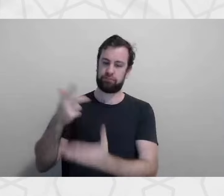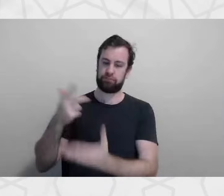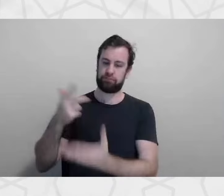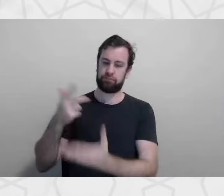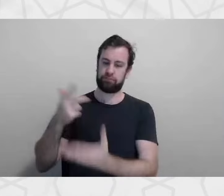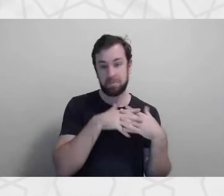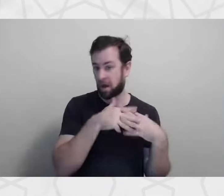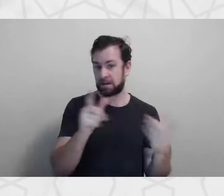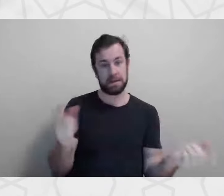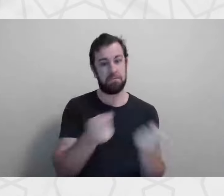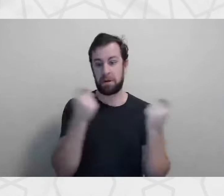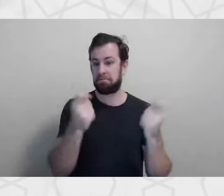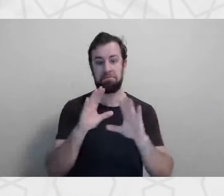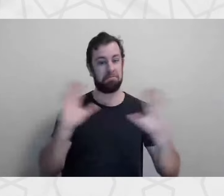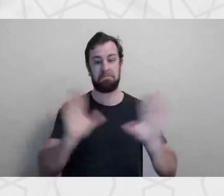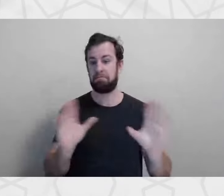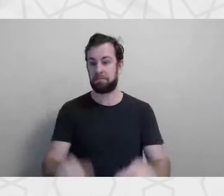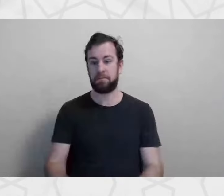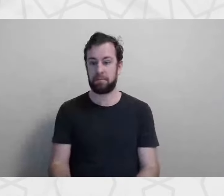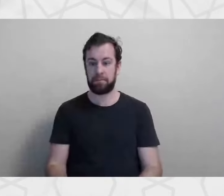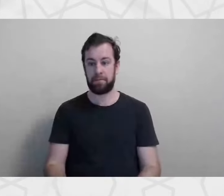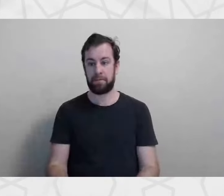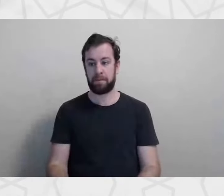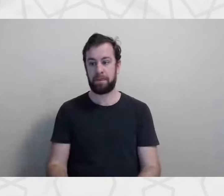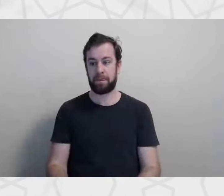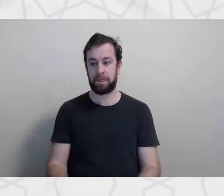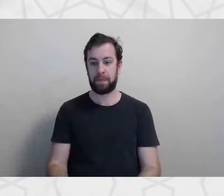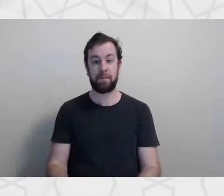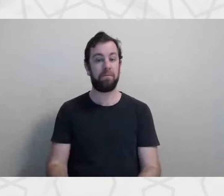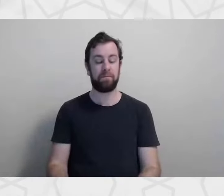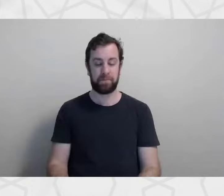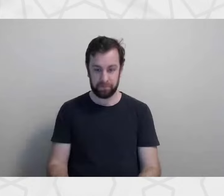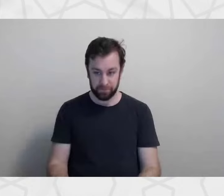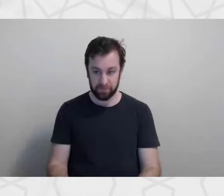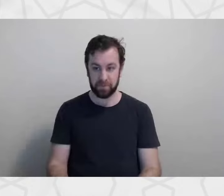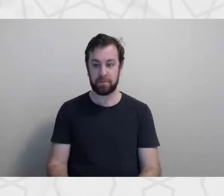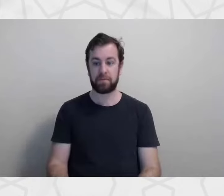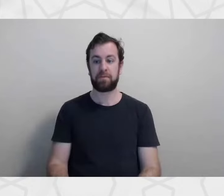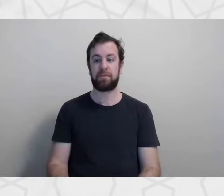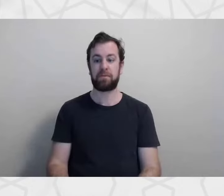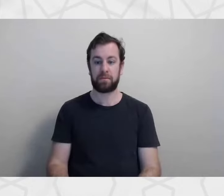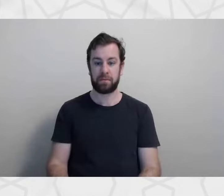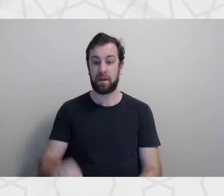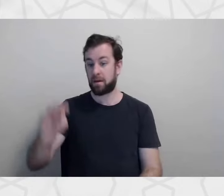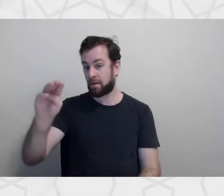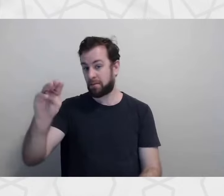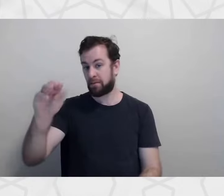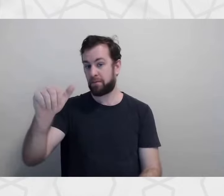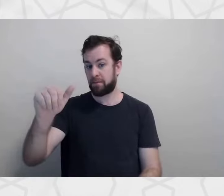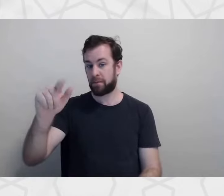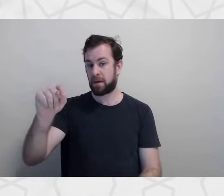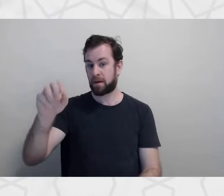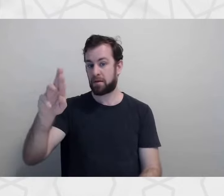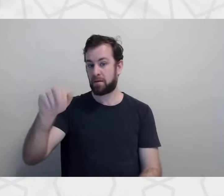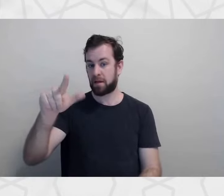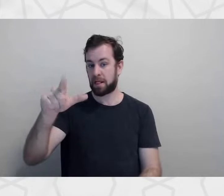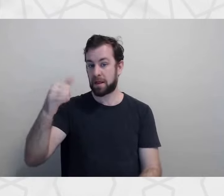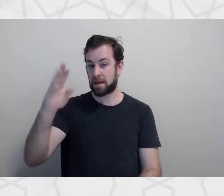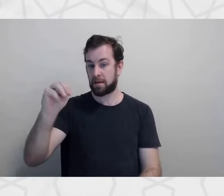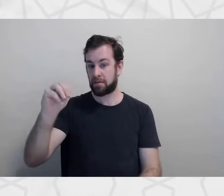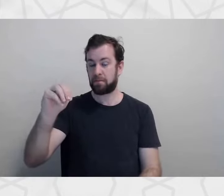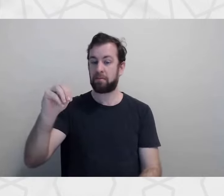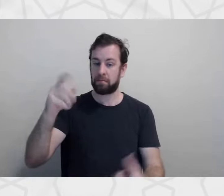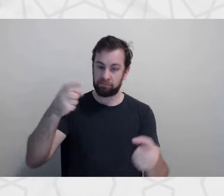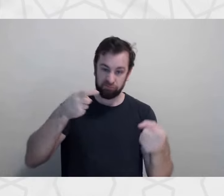not celebrated. And it is only the materialism, when materialism took